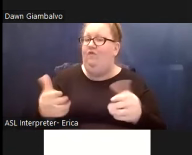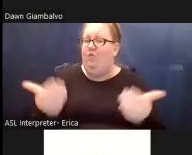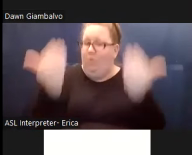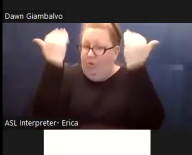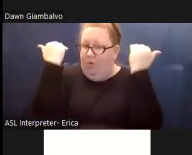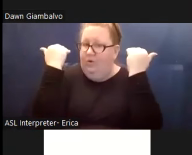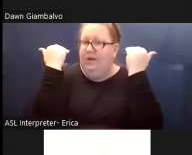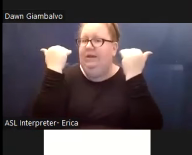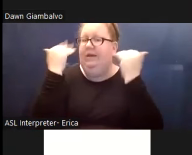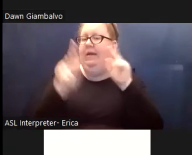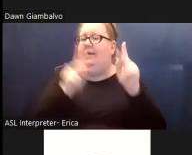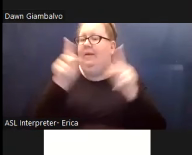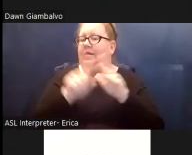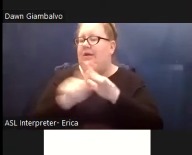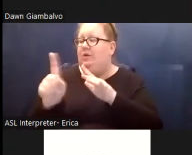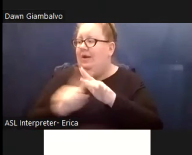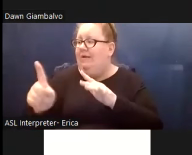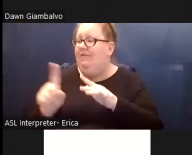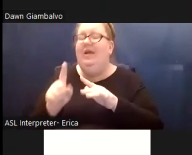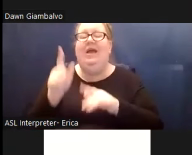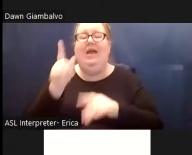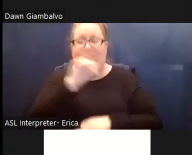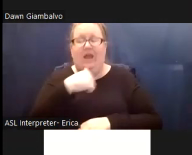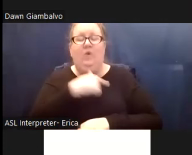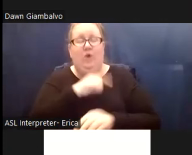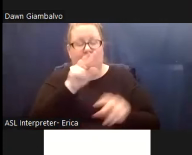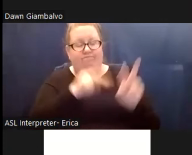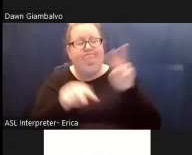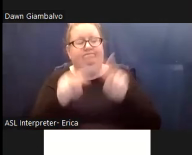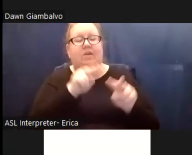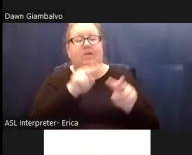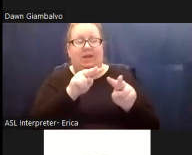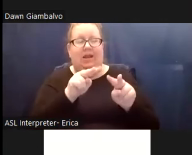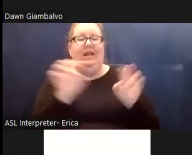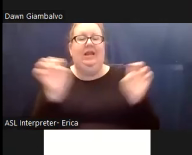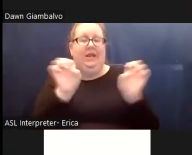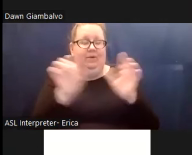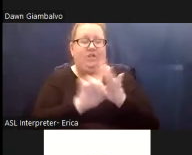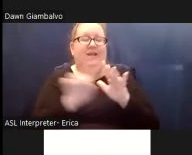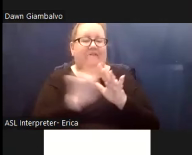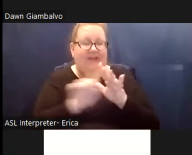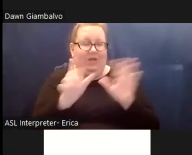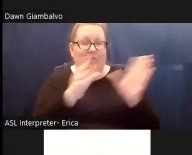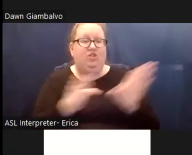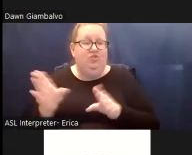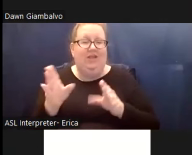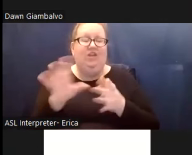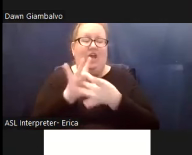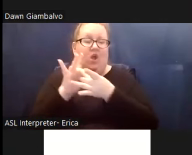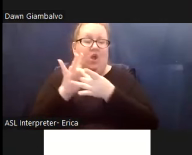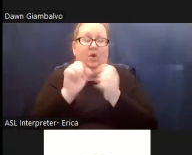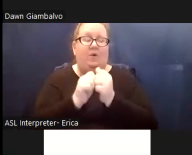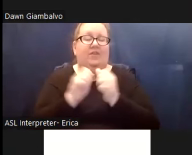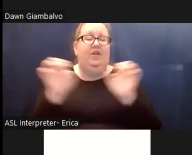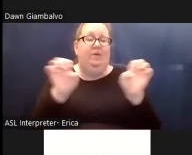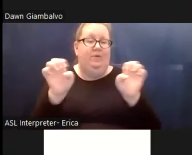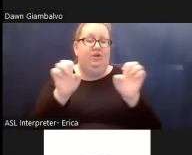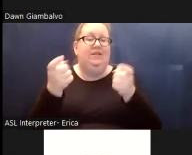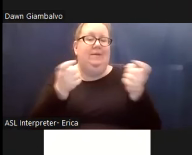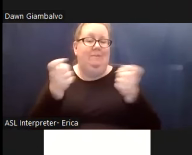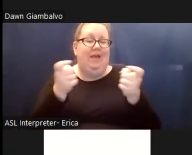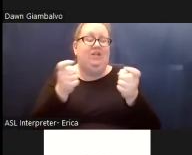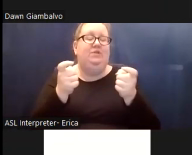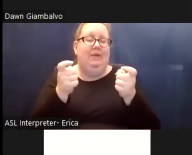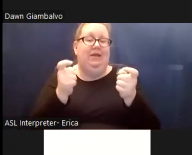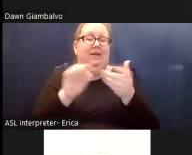into, sort of like emergency evacuation strategies, and been coordinating with the emergency management community to understand better about what